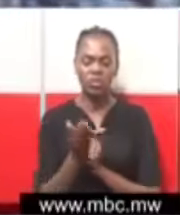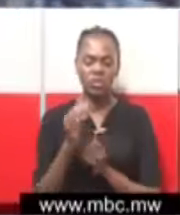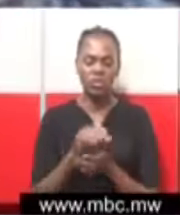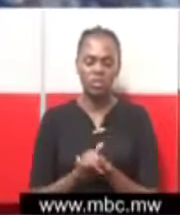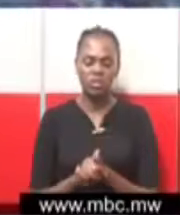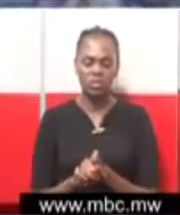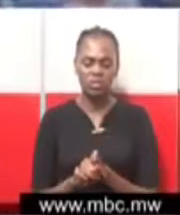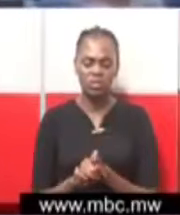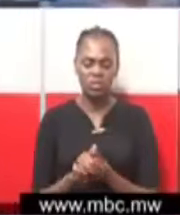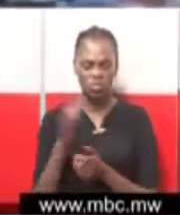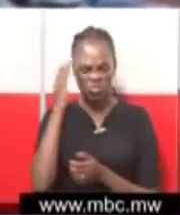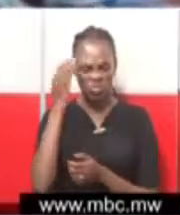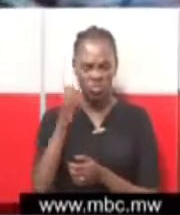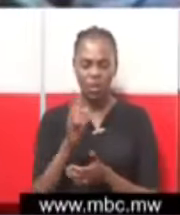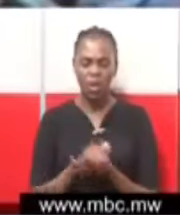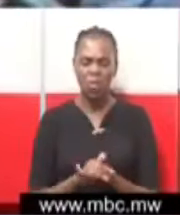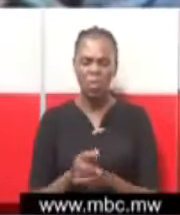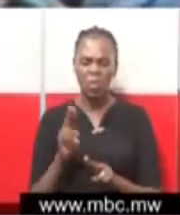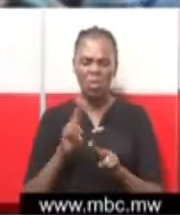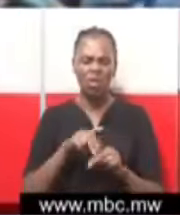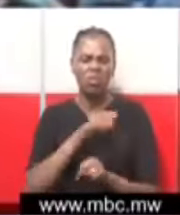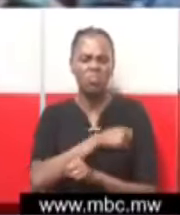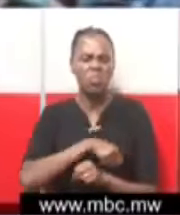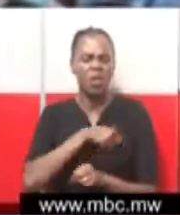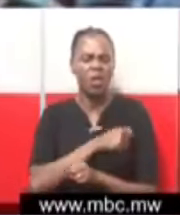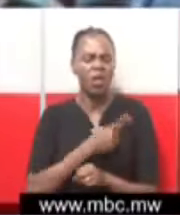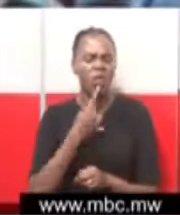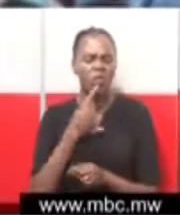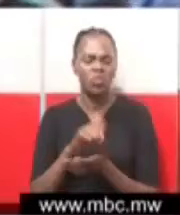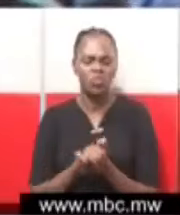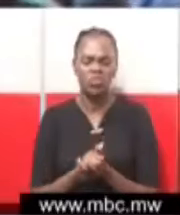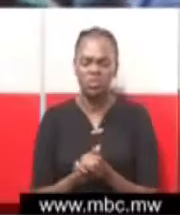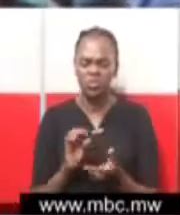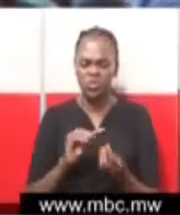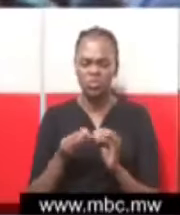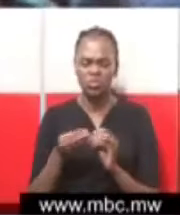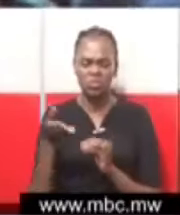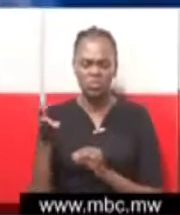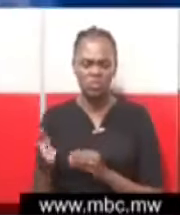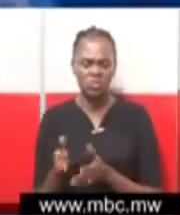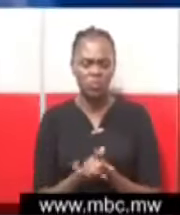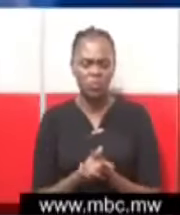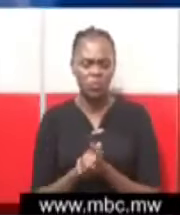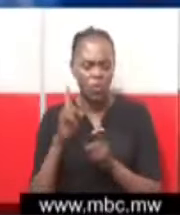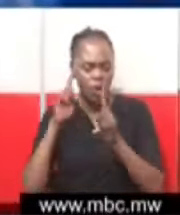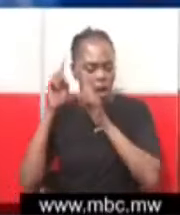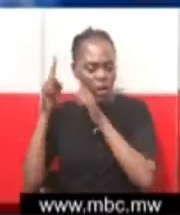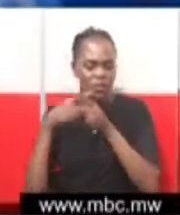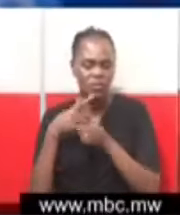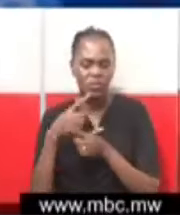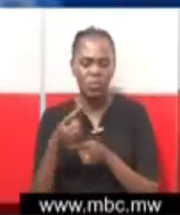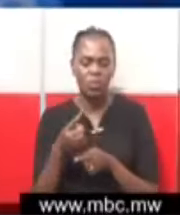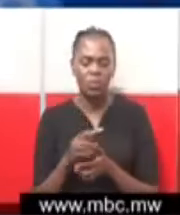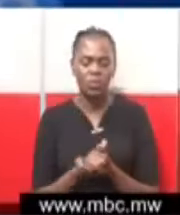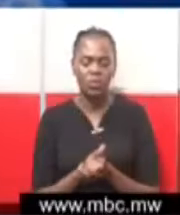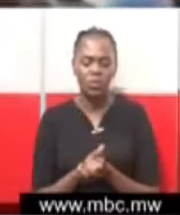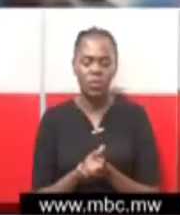those who are having concerns that it's not good, I think it's just anyone's